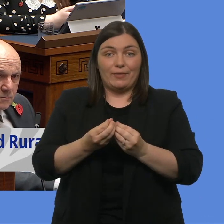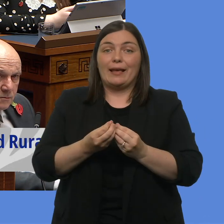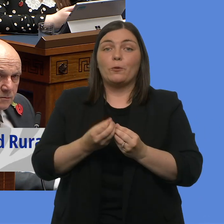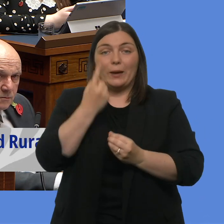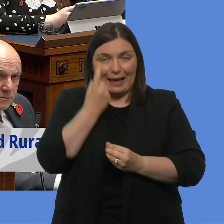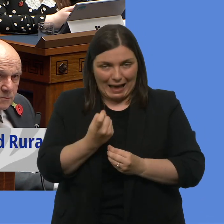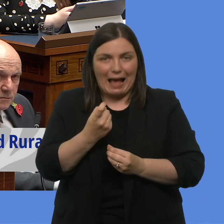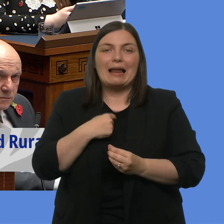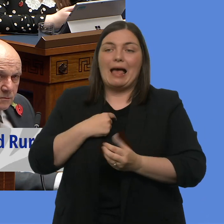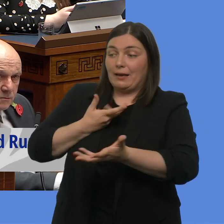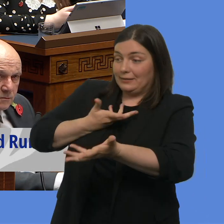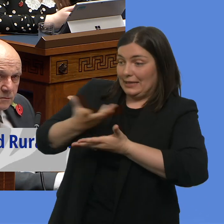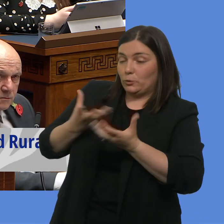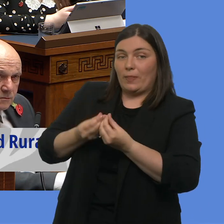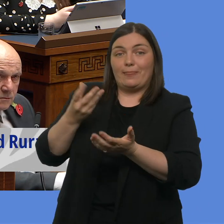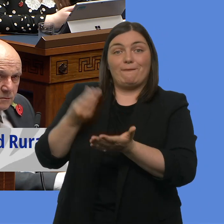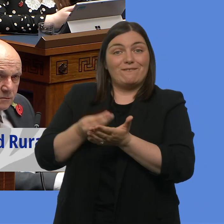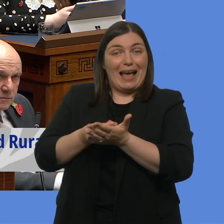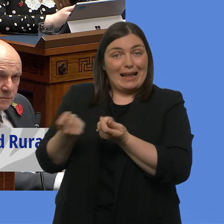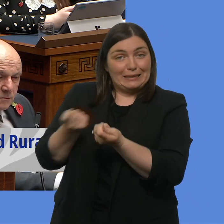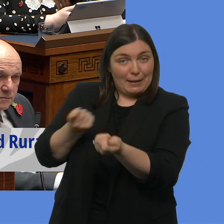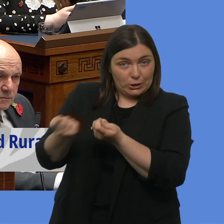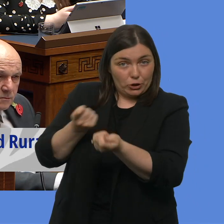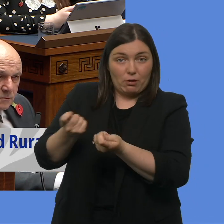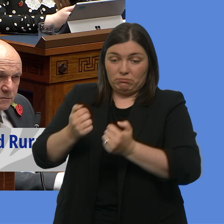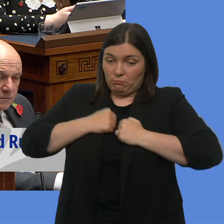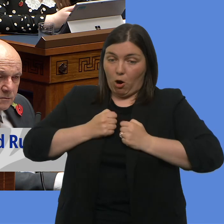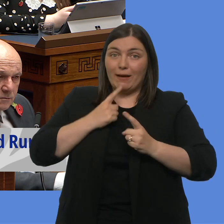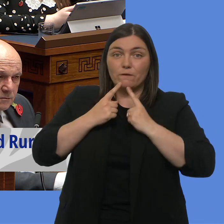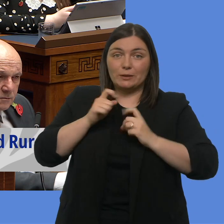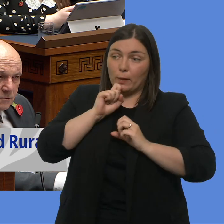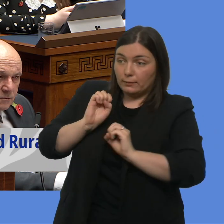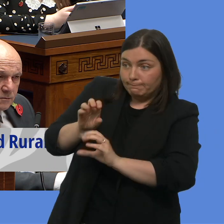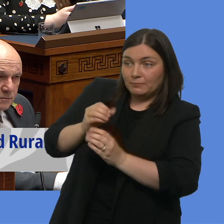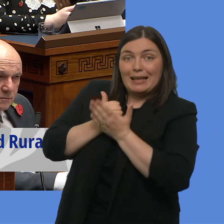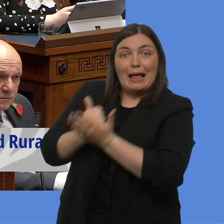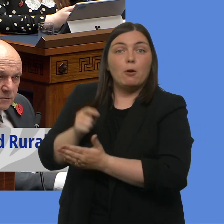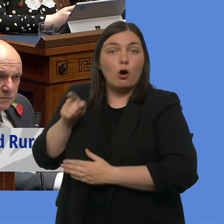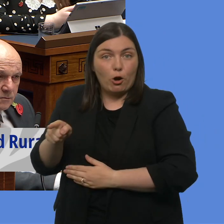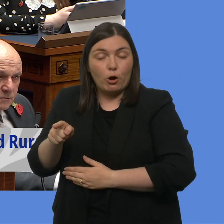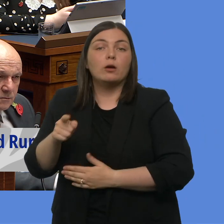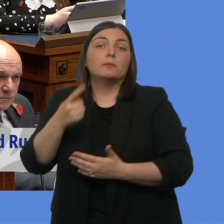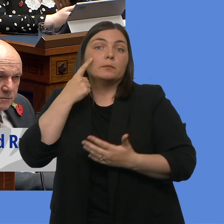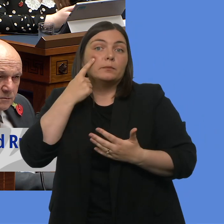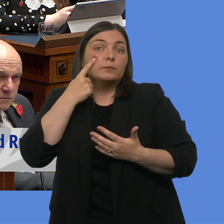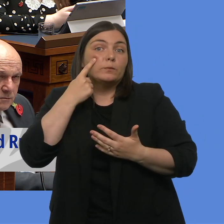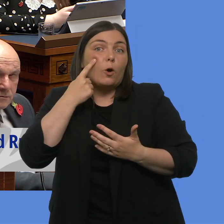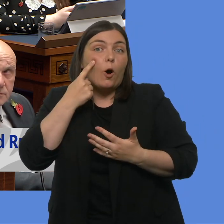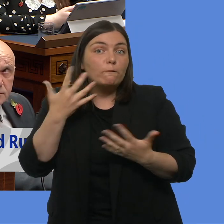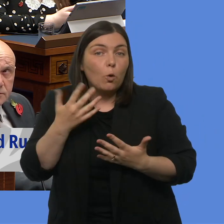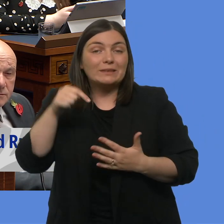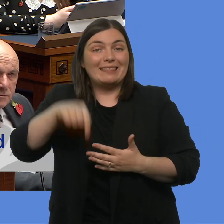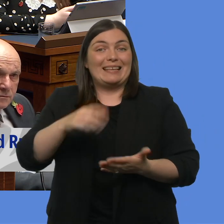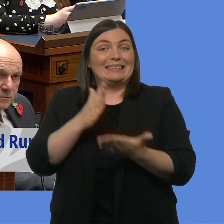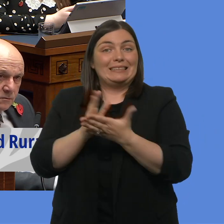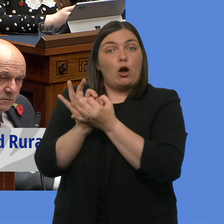in terms of sharing the information that we have to aid her in this case, because obviously primarily this is a relationship between the Department of Finance